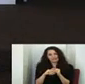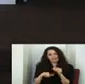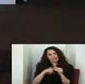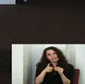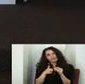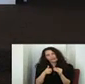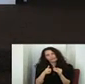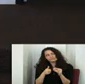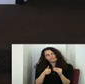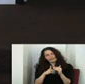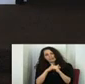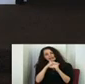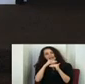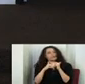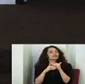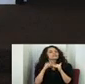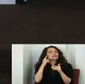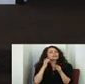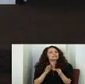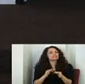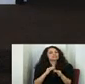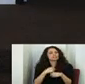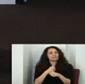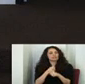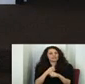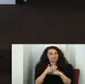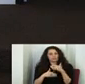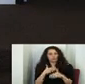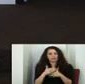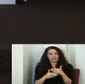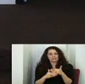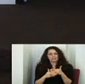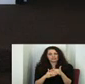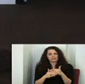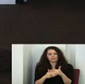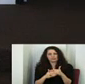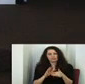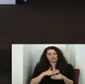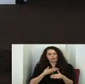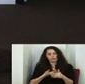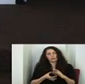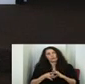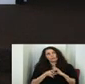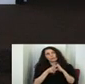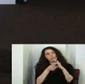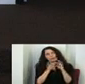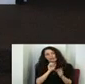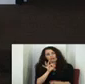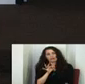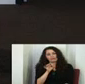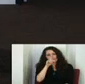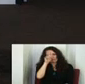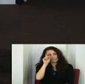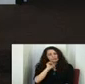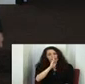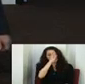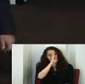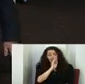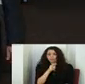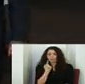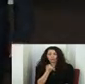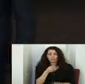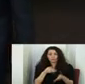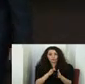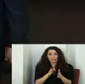process, and to be in the will of God. And the only way that we can be in the will of God is